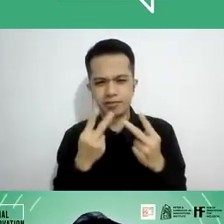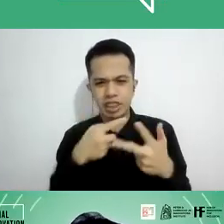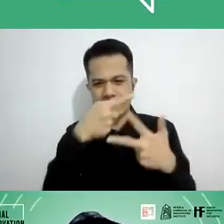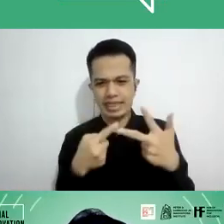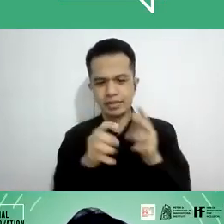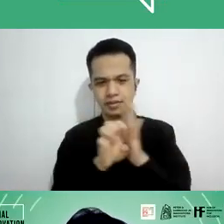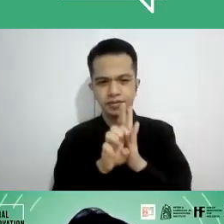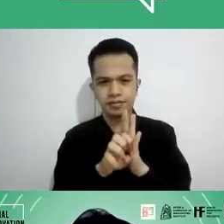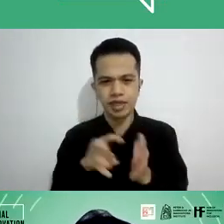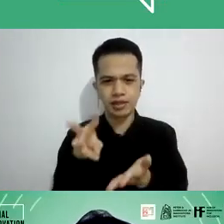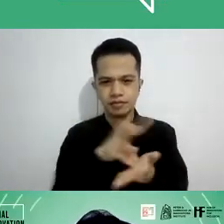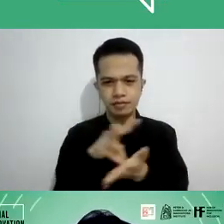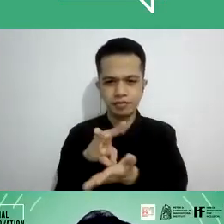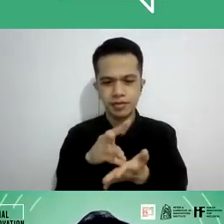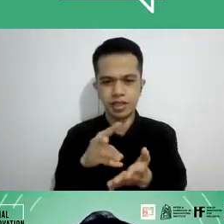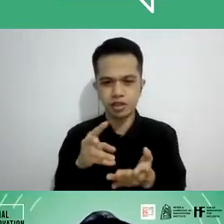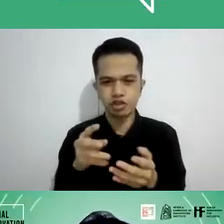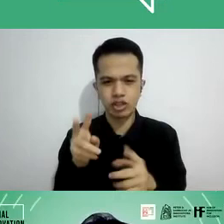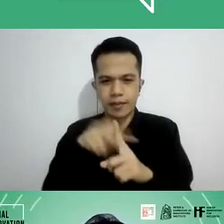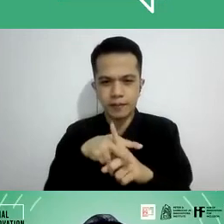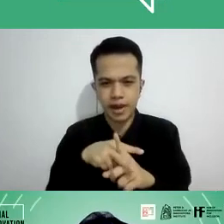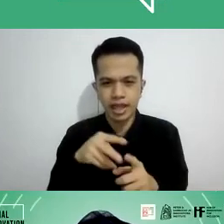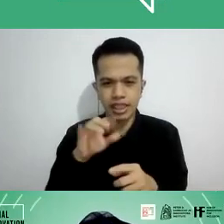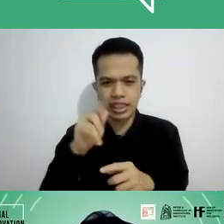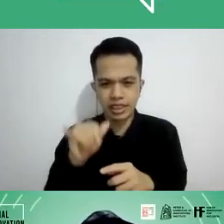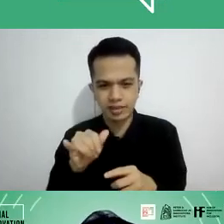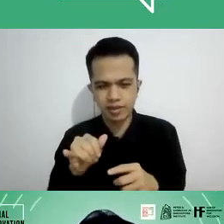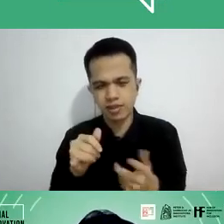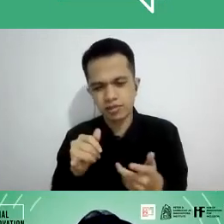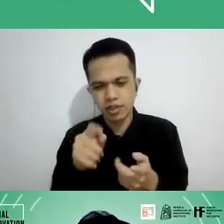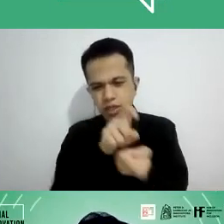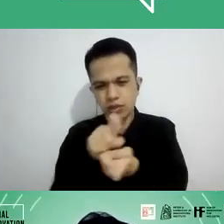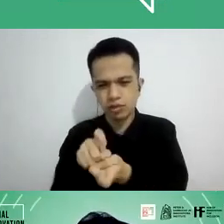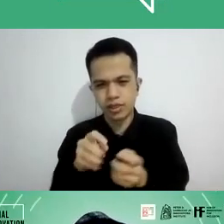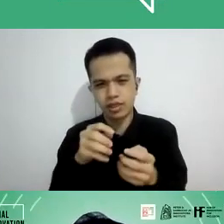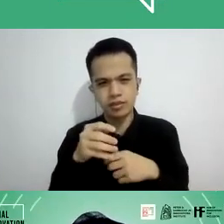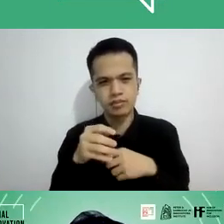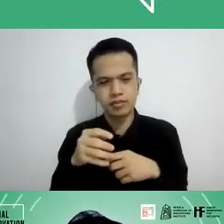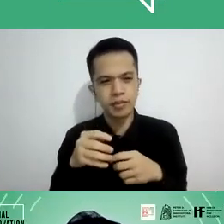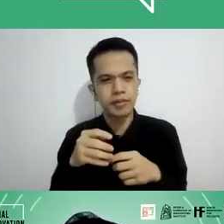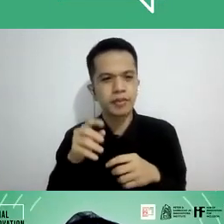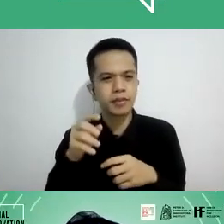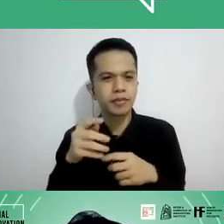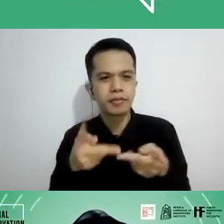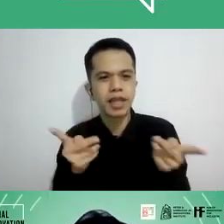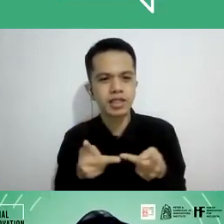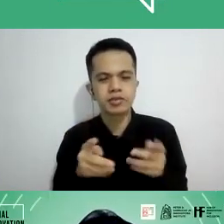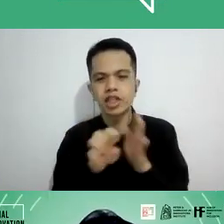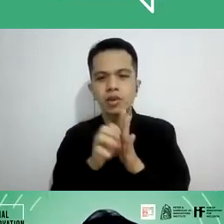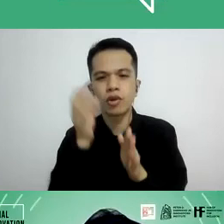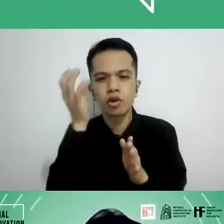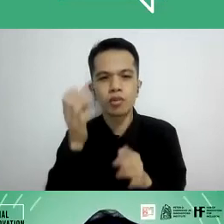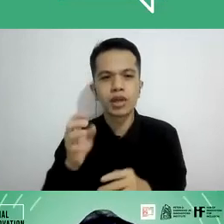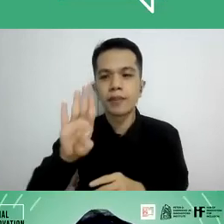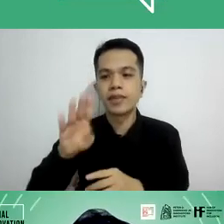examples of smart city applications, or at least certain applications of these. First one, for example, is a concept of a